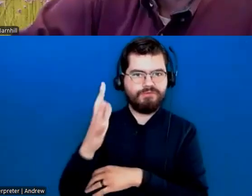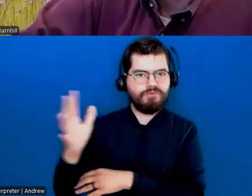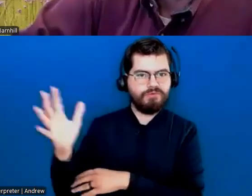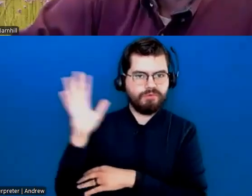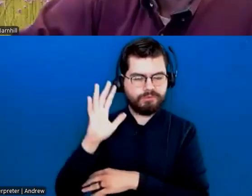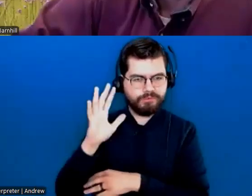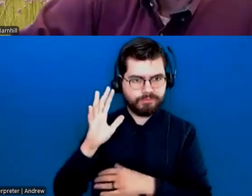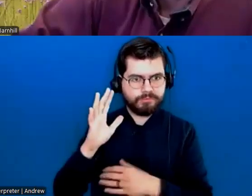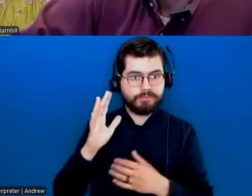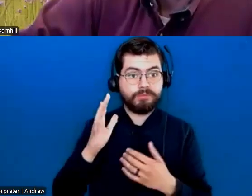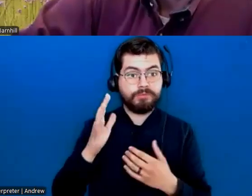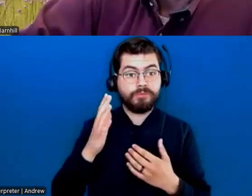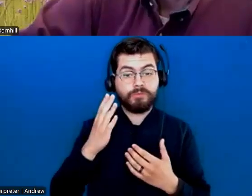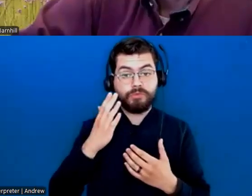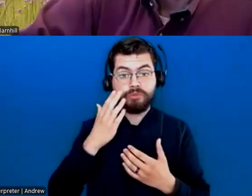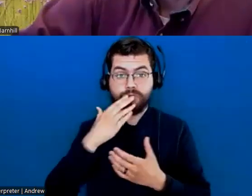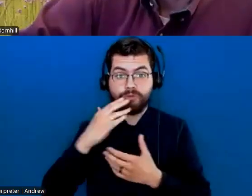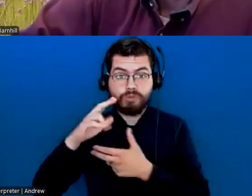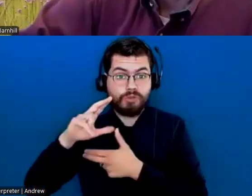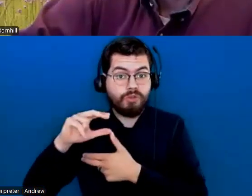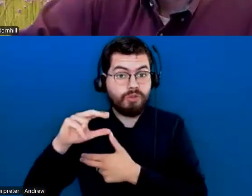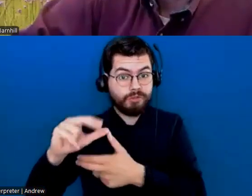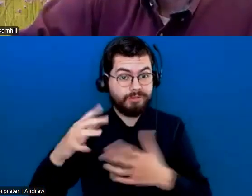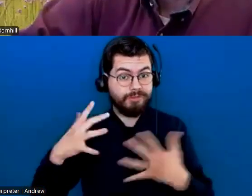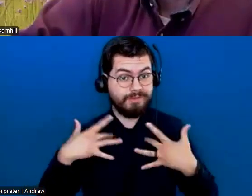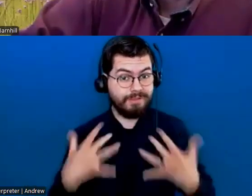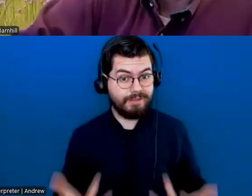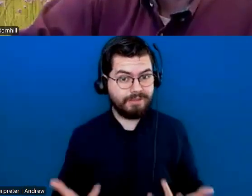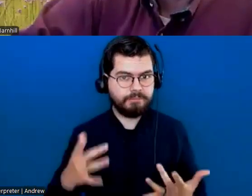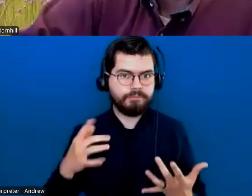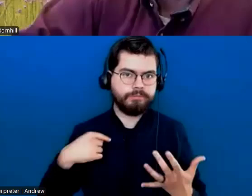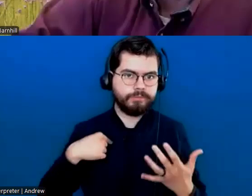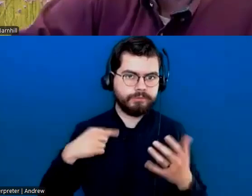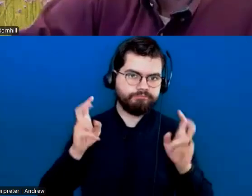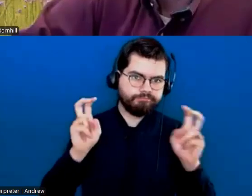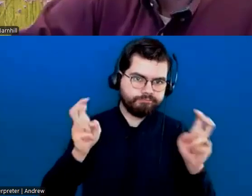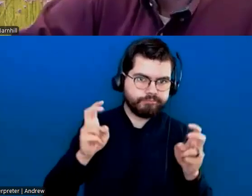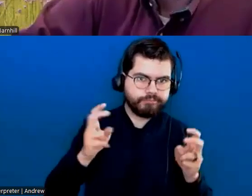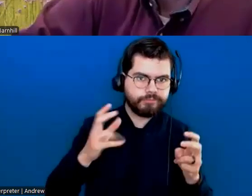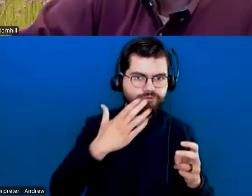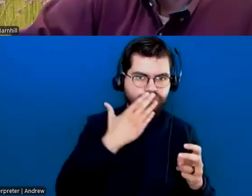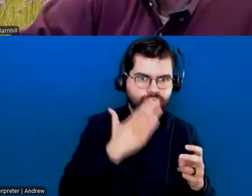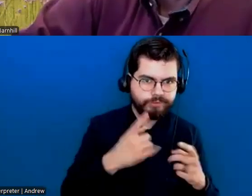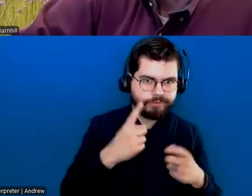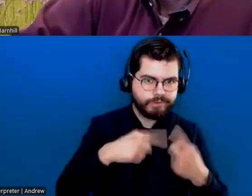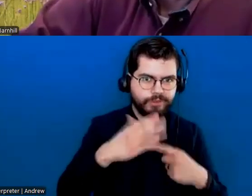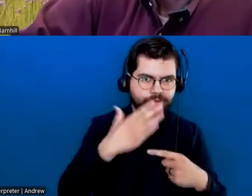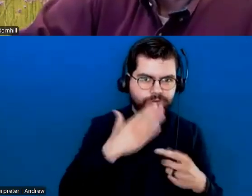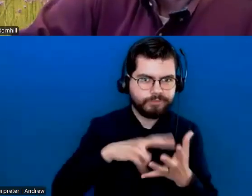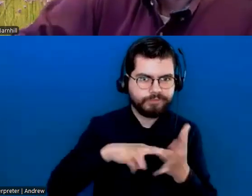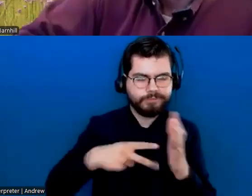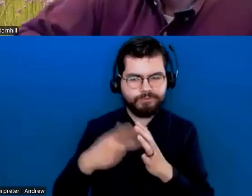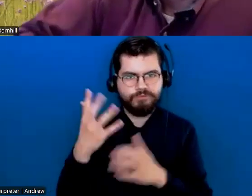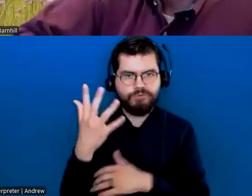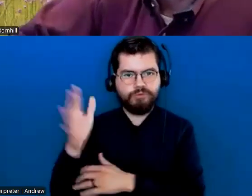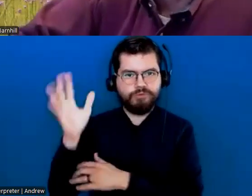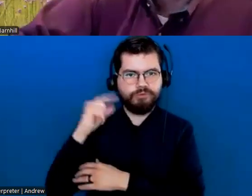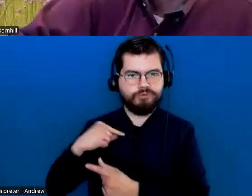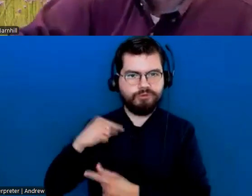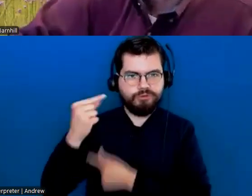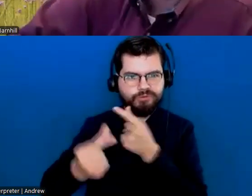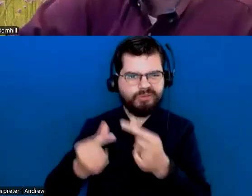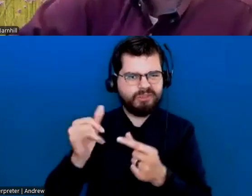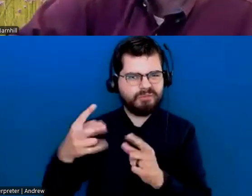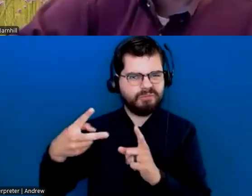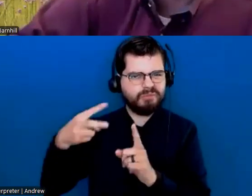good hurricane event, and I say good in a forest regeneration perspective, and hitting the sites